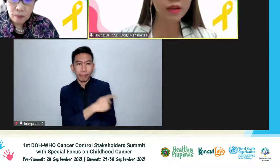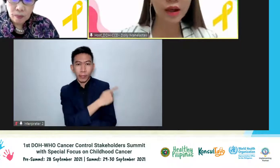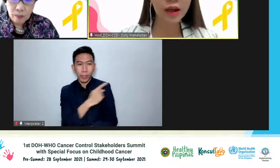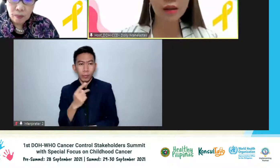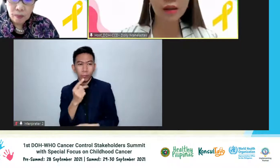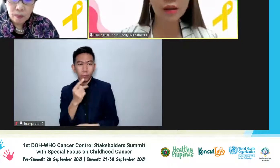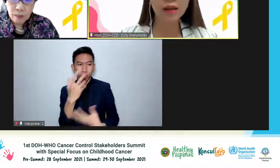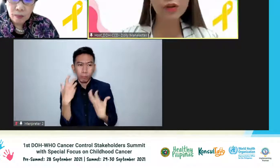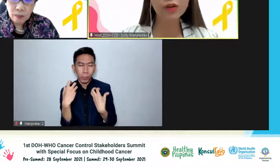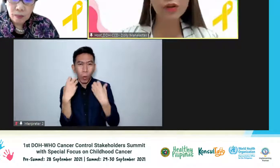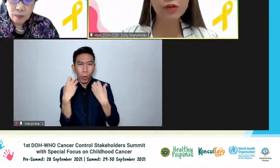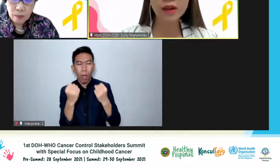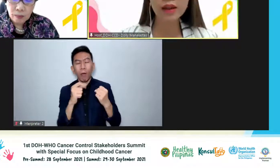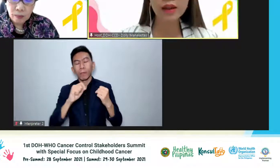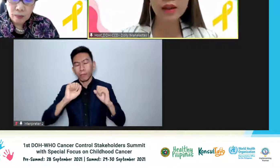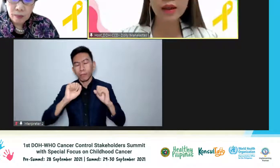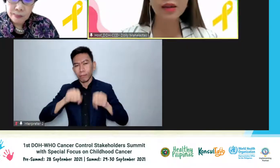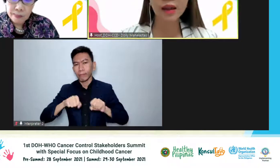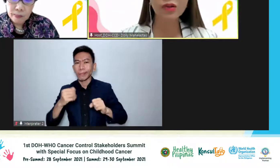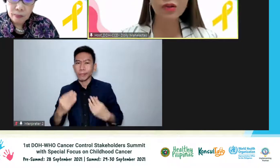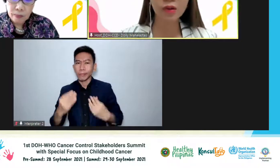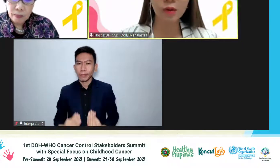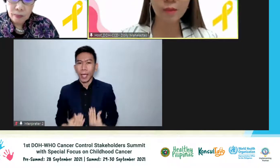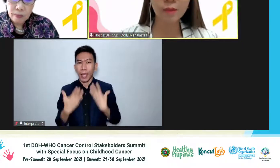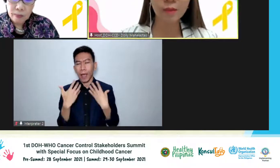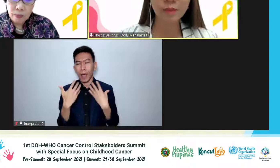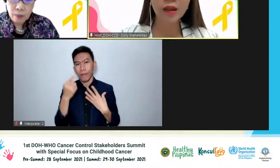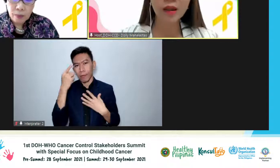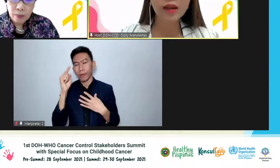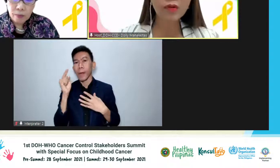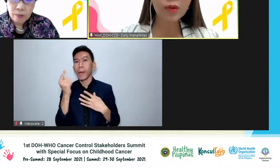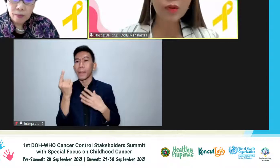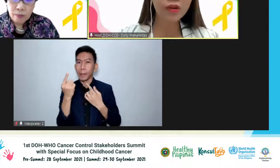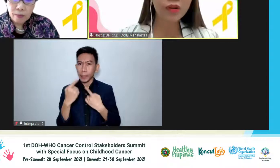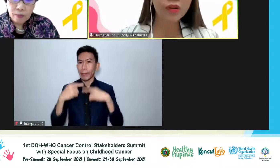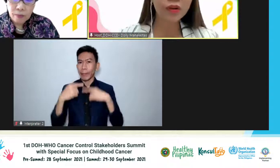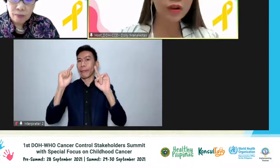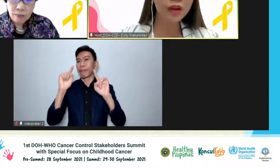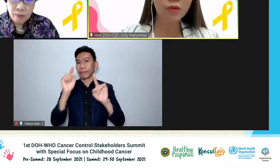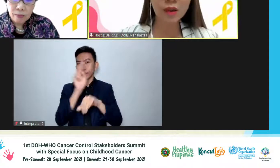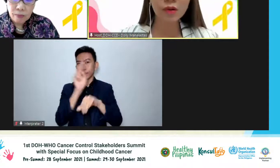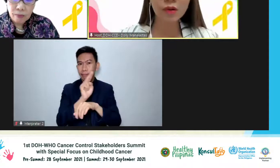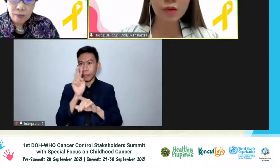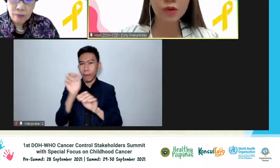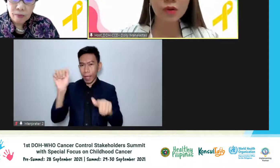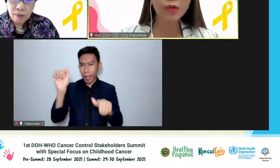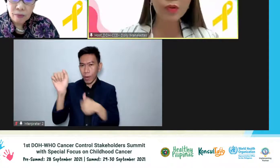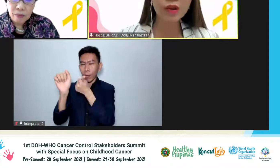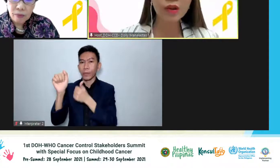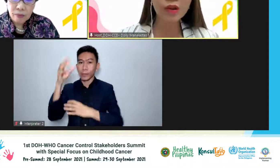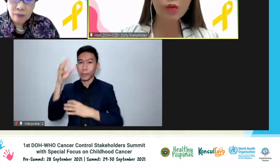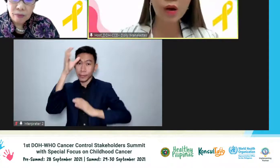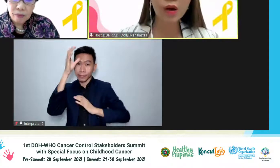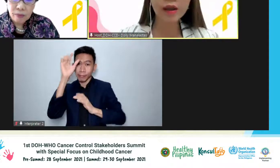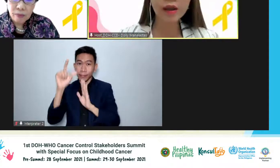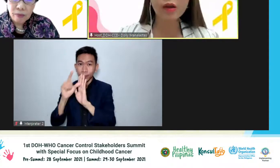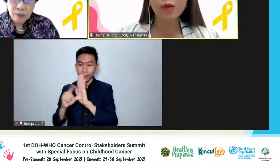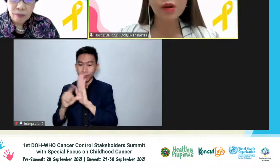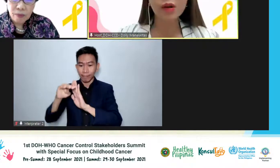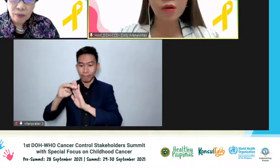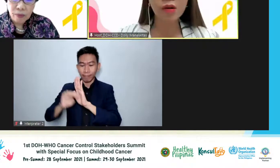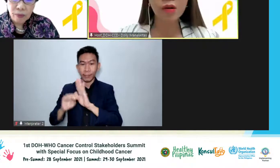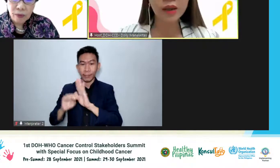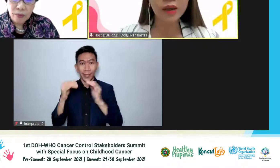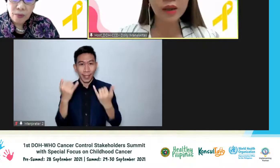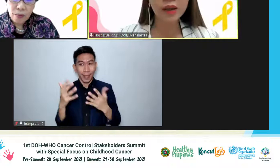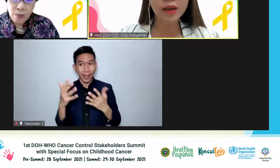guide in our endeavor to realize the cancer law. Now that we have heard our keynote speakers, we now proceed on why we are all here